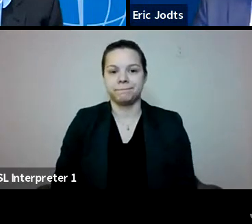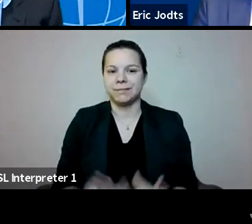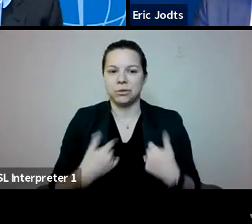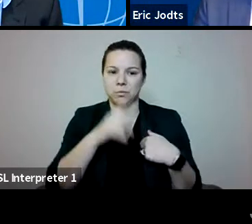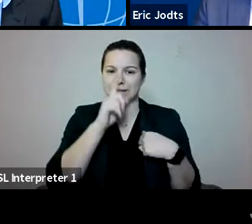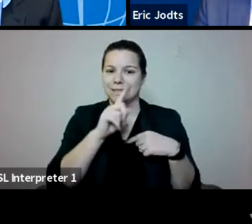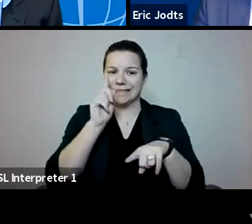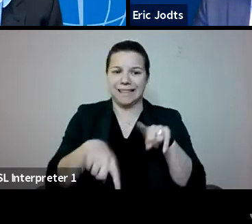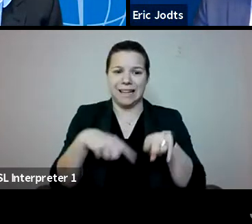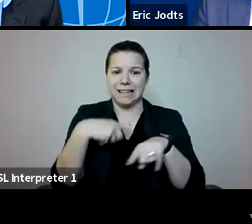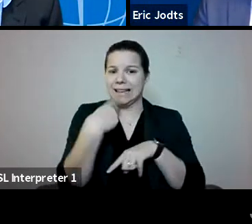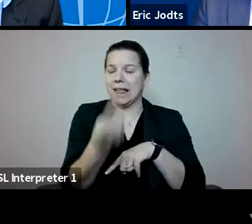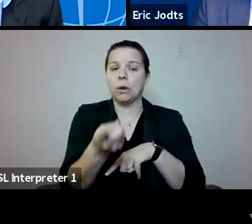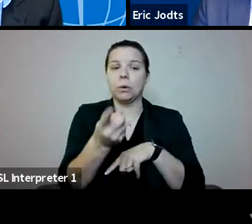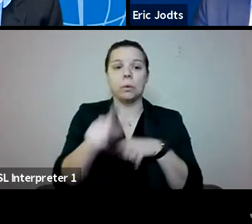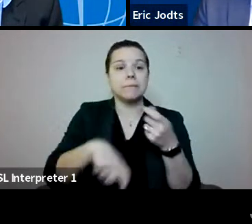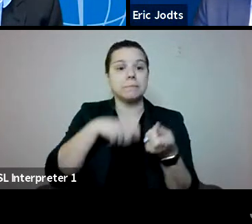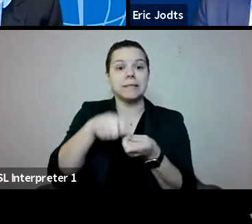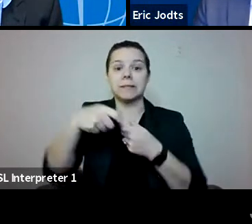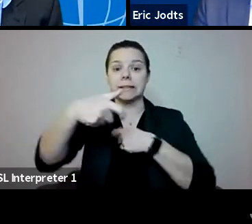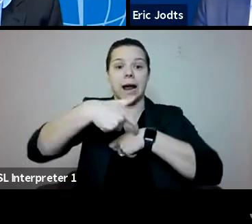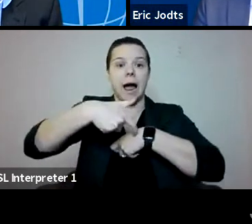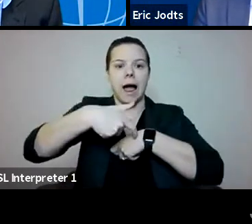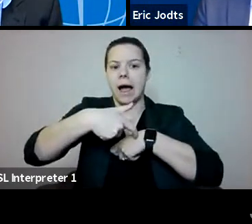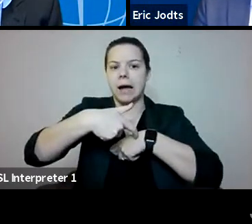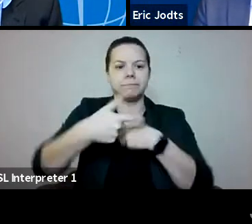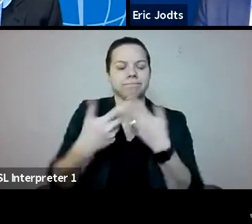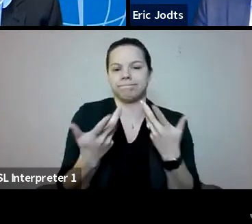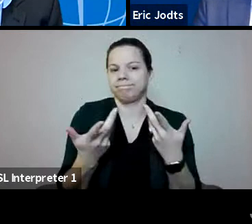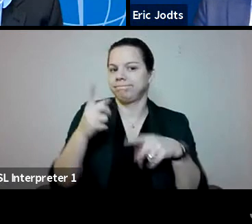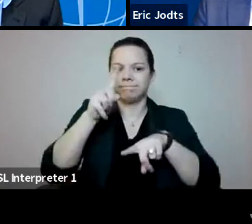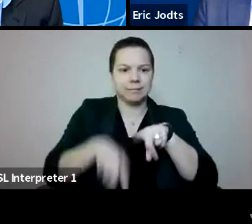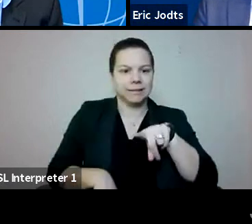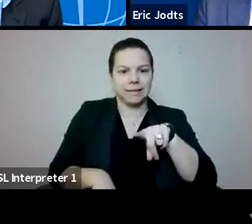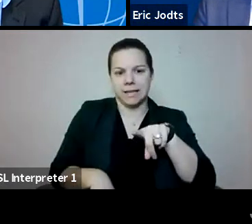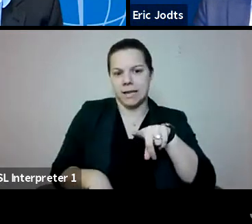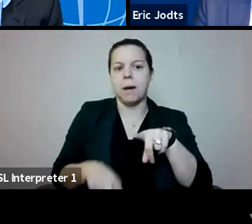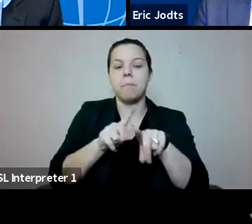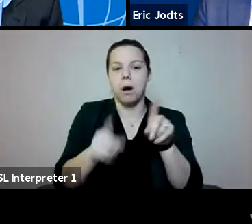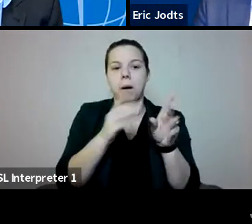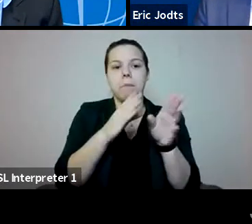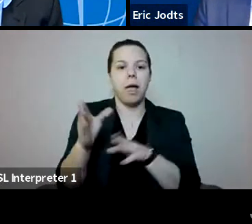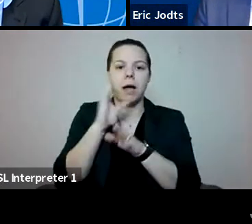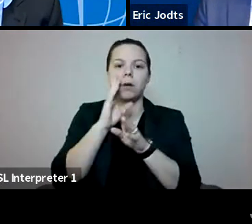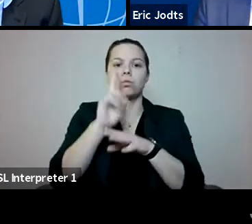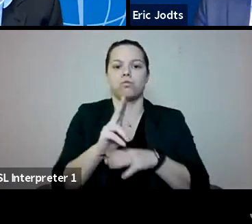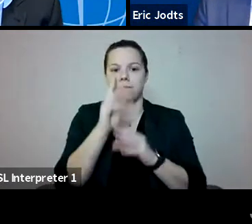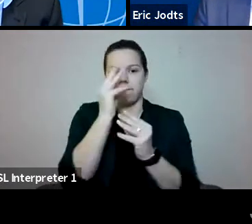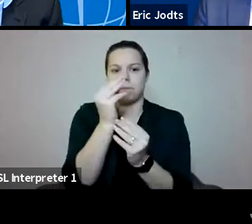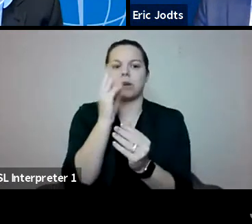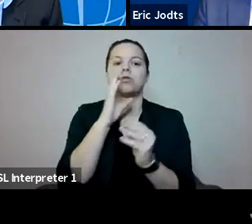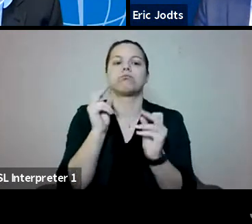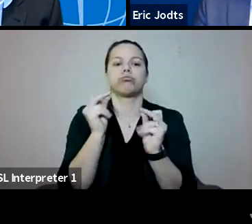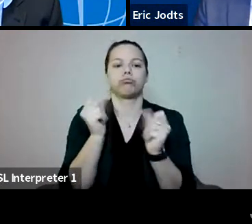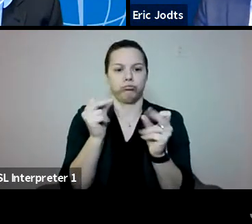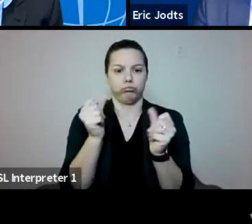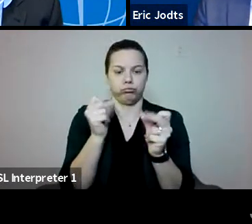give a firm time frame, but we intend to move promptly.